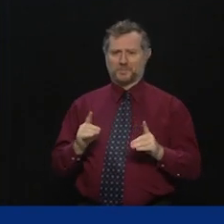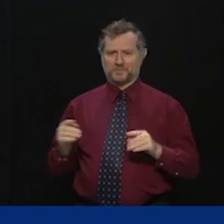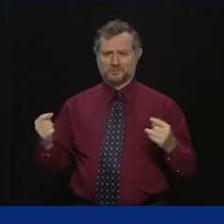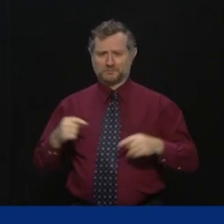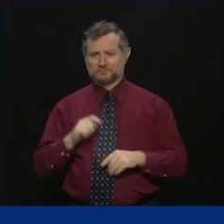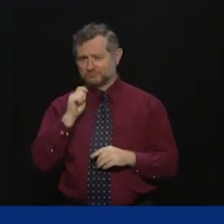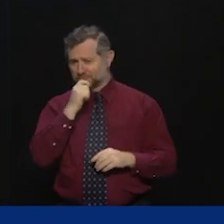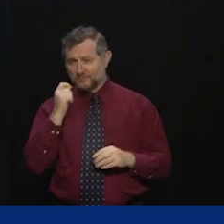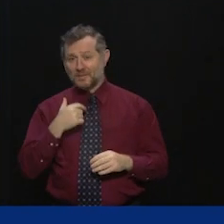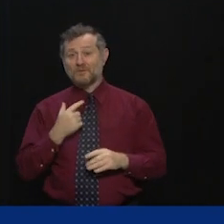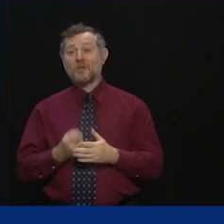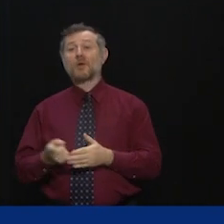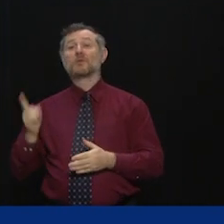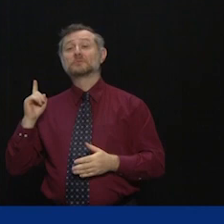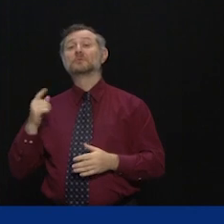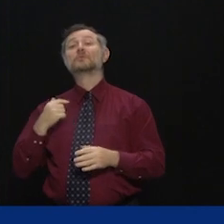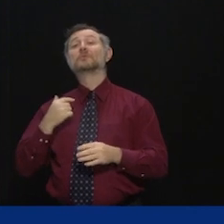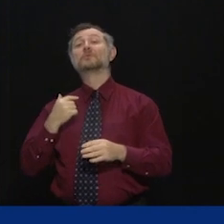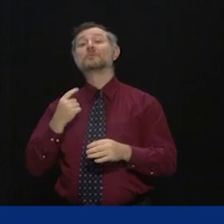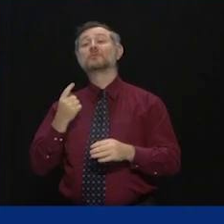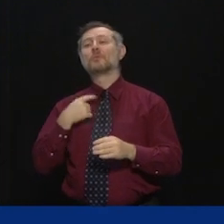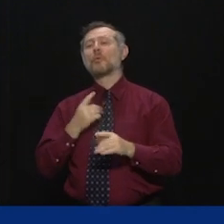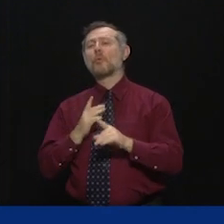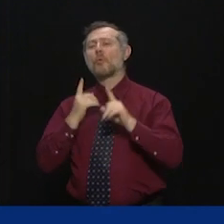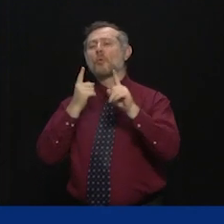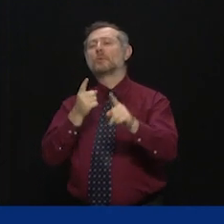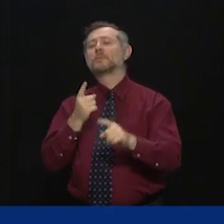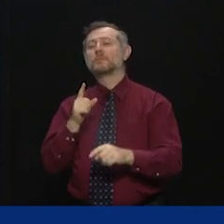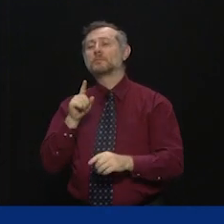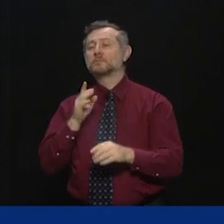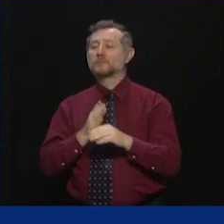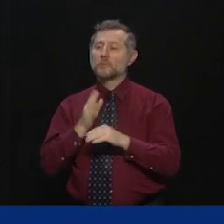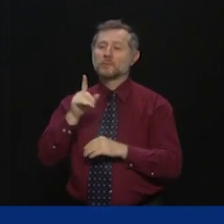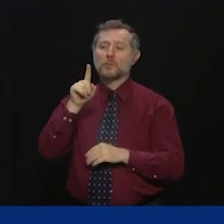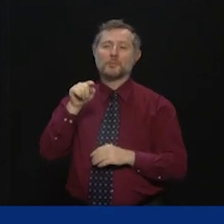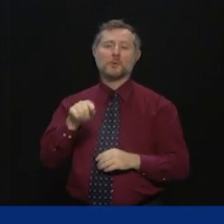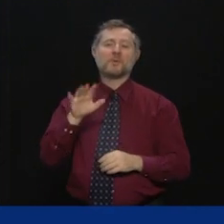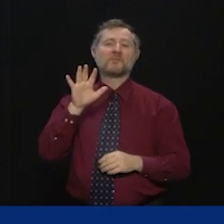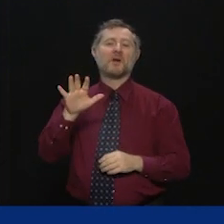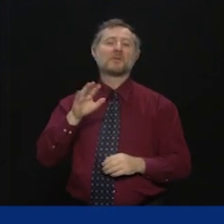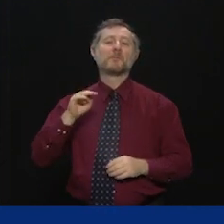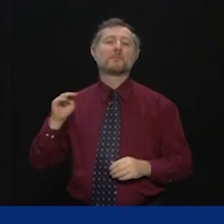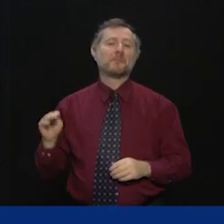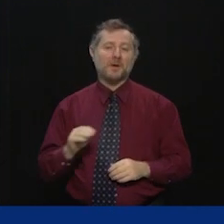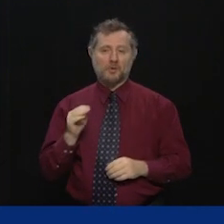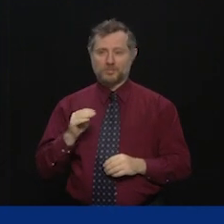goal of vaccinating more than 1.5 million New Yorkers.